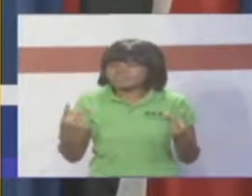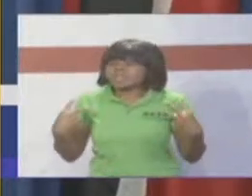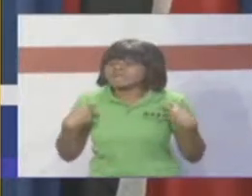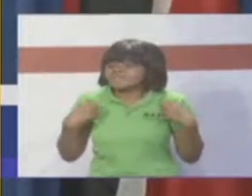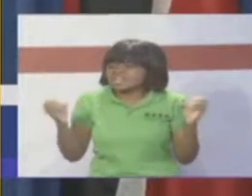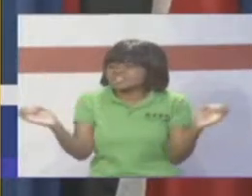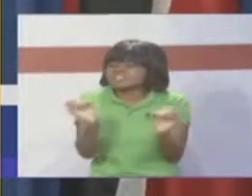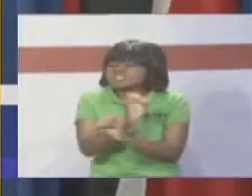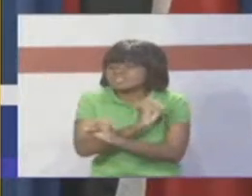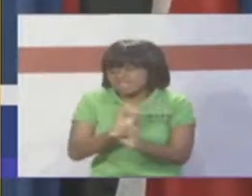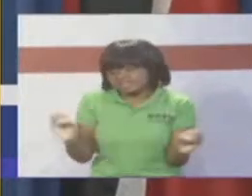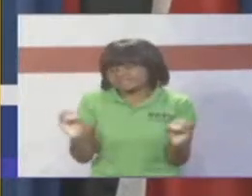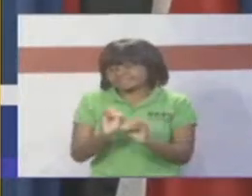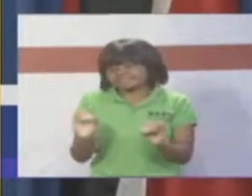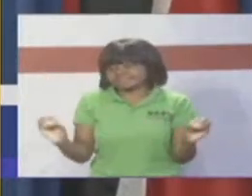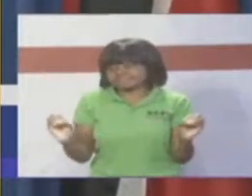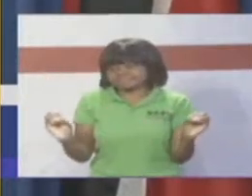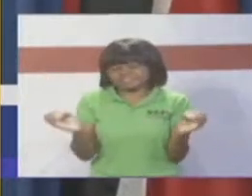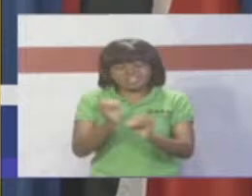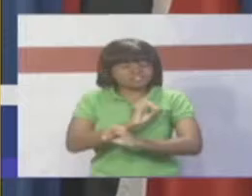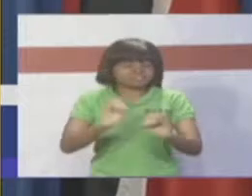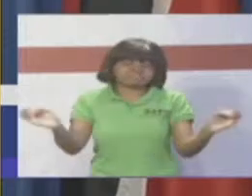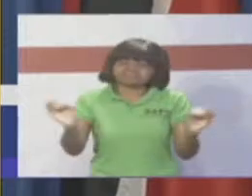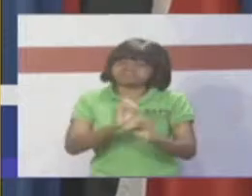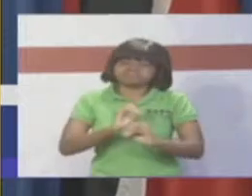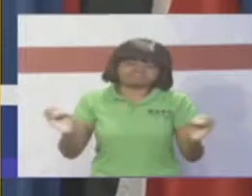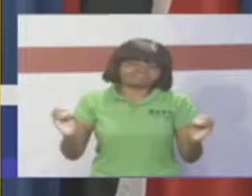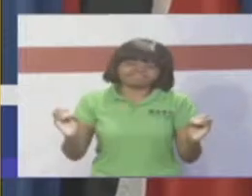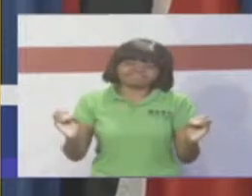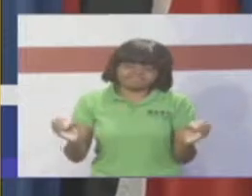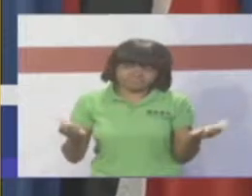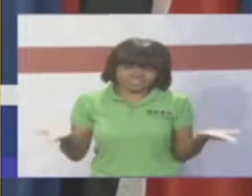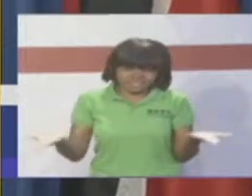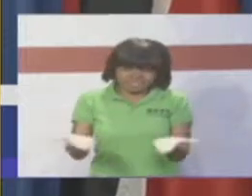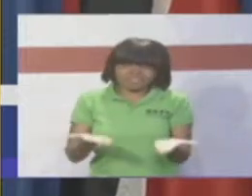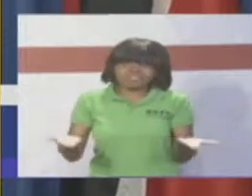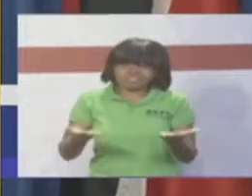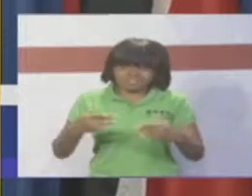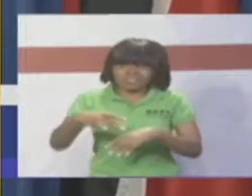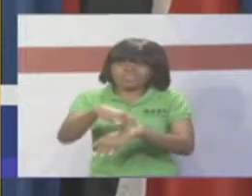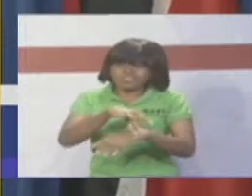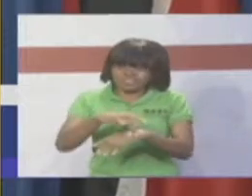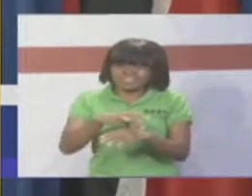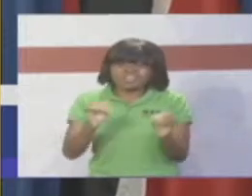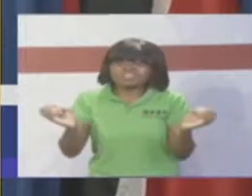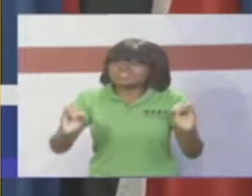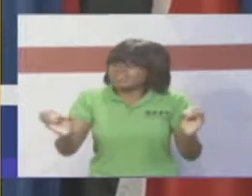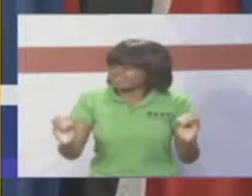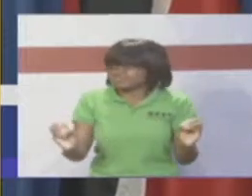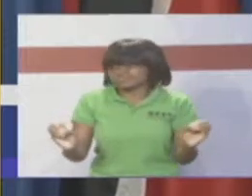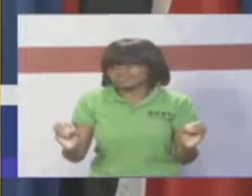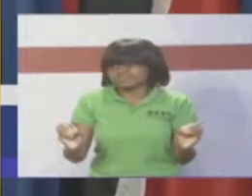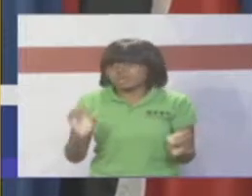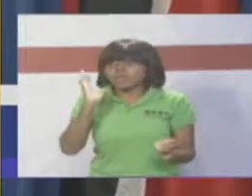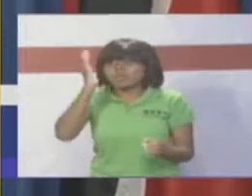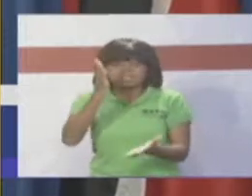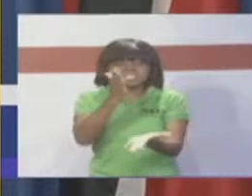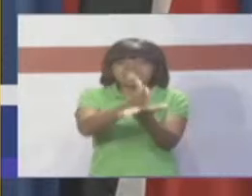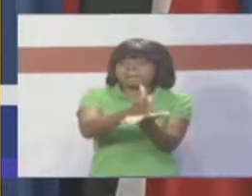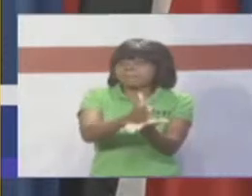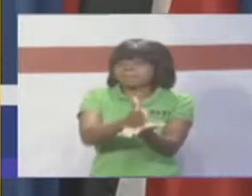condition available to the human beings on earth that will prevent them from